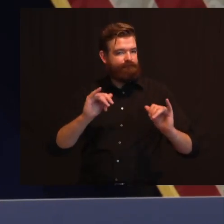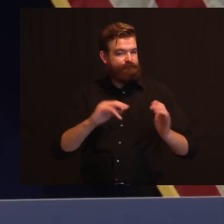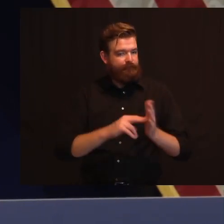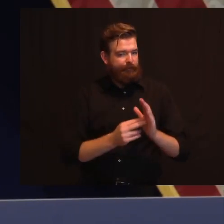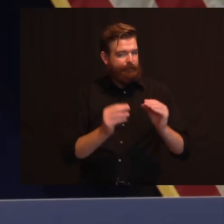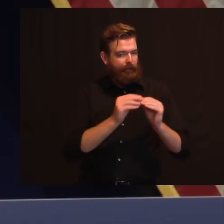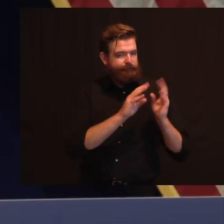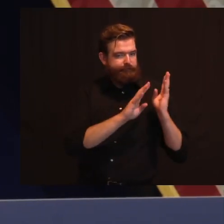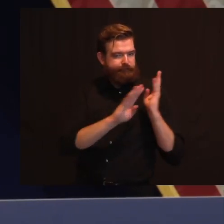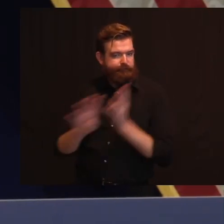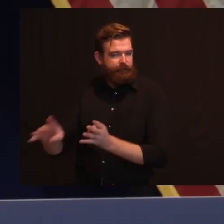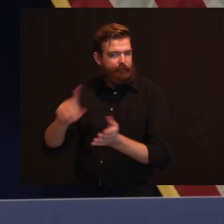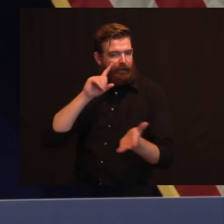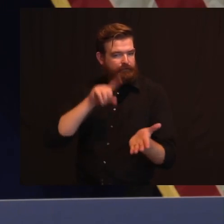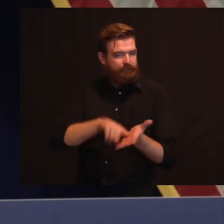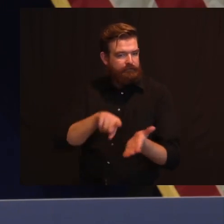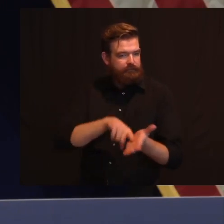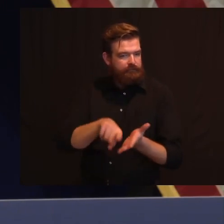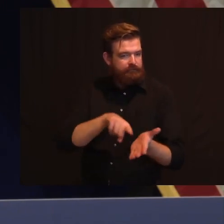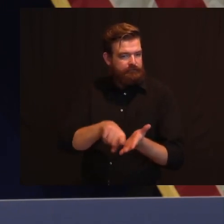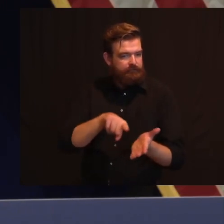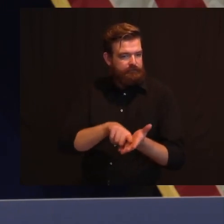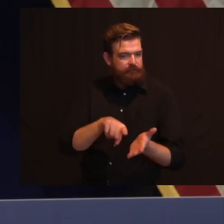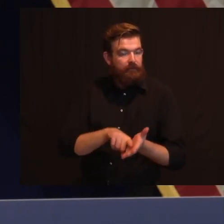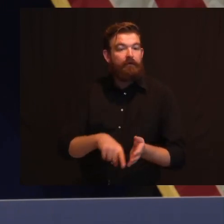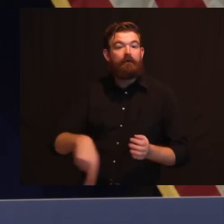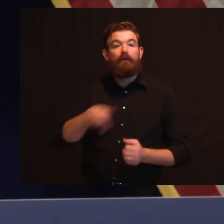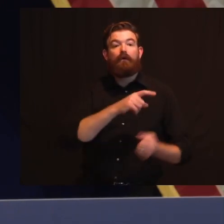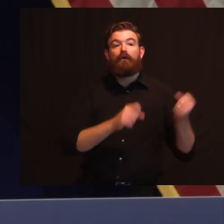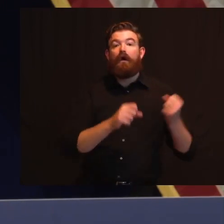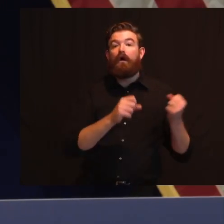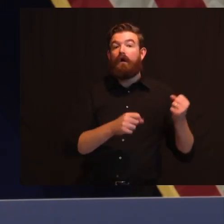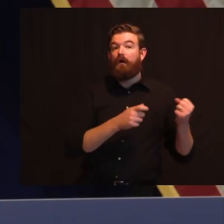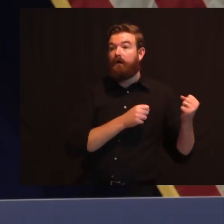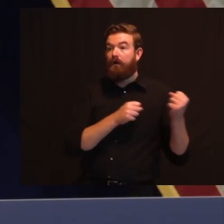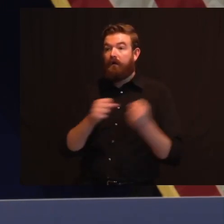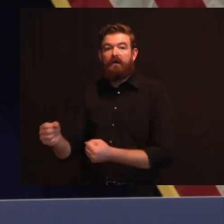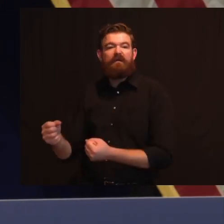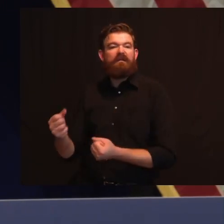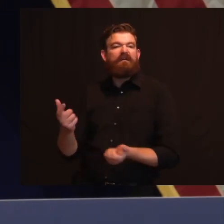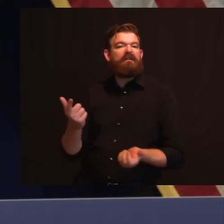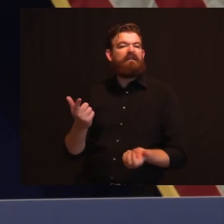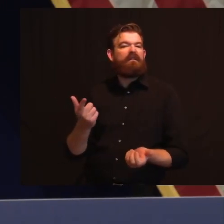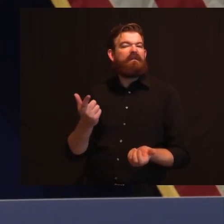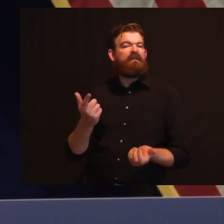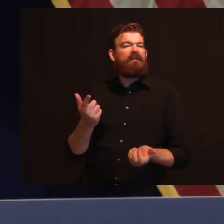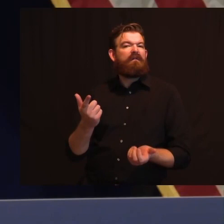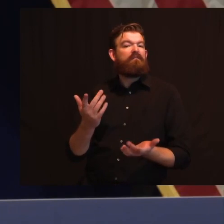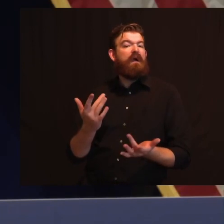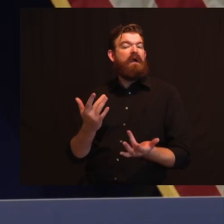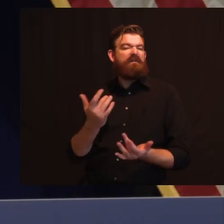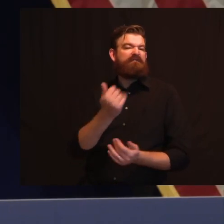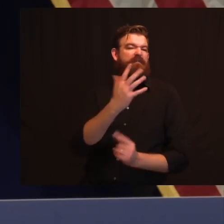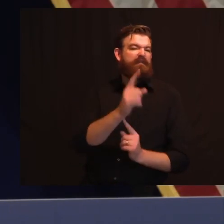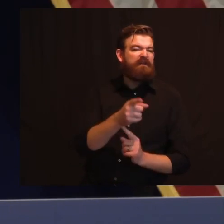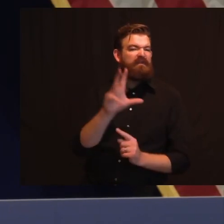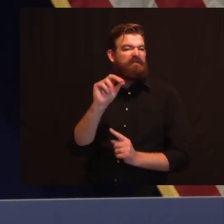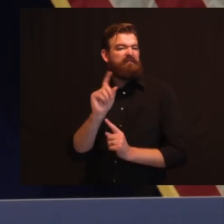the 15-minute range, maybe 30. We've been working hard since even before the public health emergency to